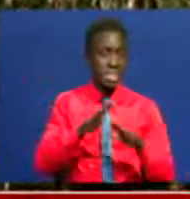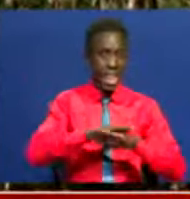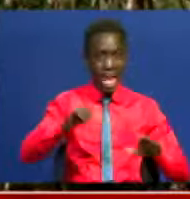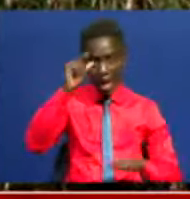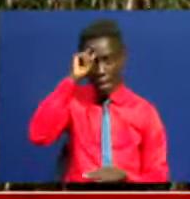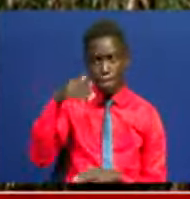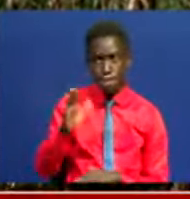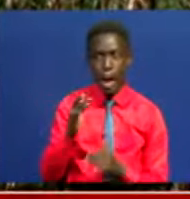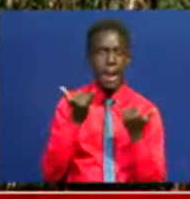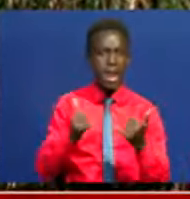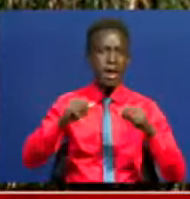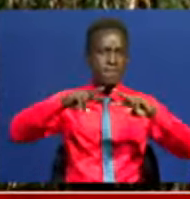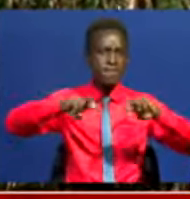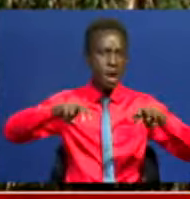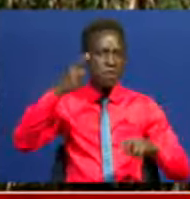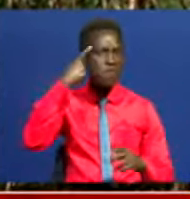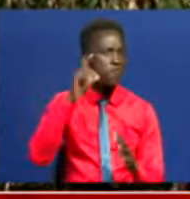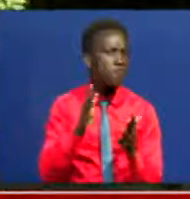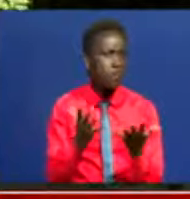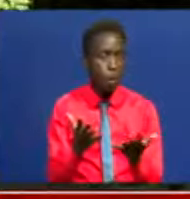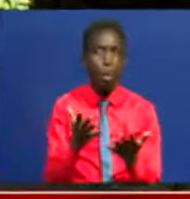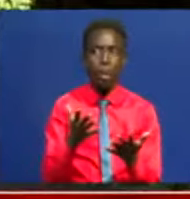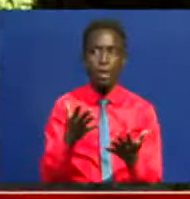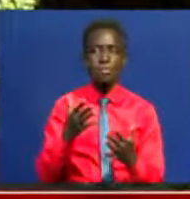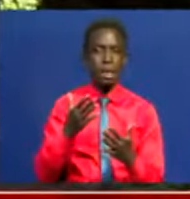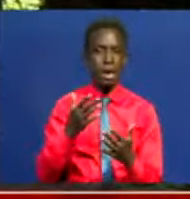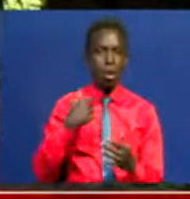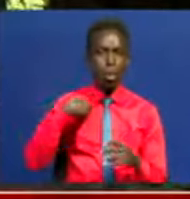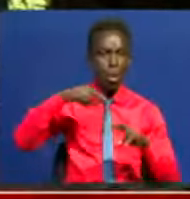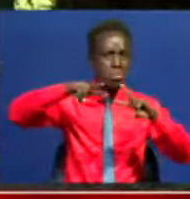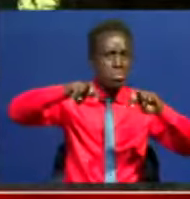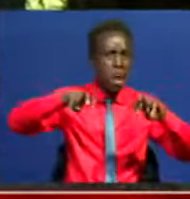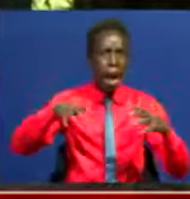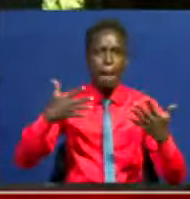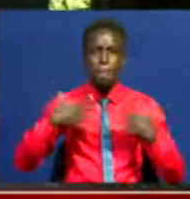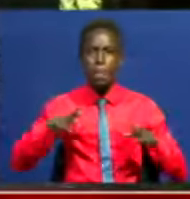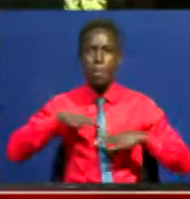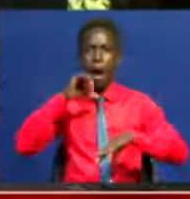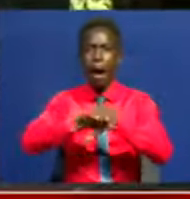investigation for subsequent repossession. Timothy Kipnusu for Easy Friday.